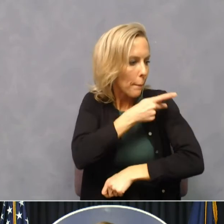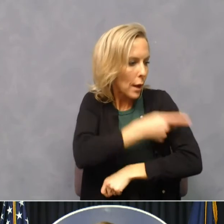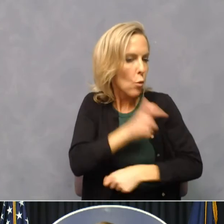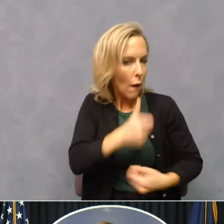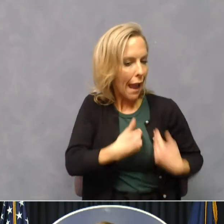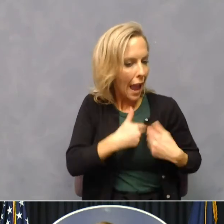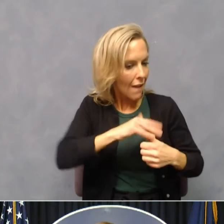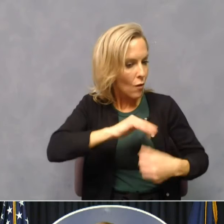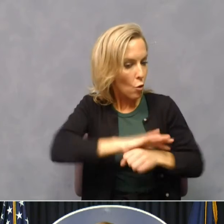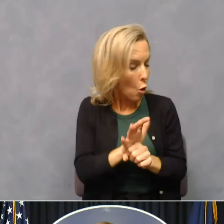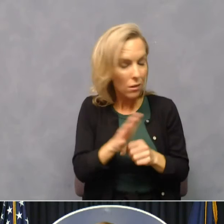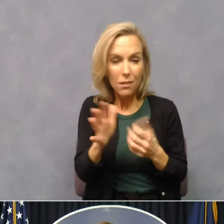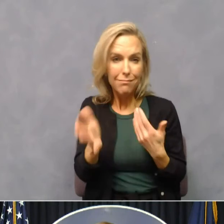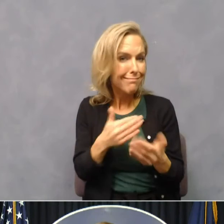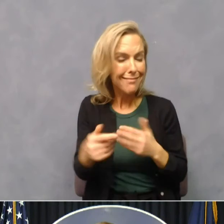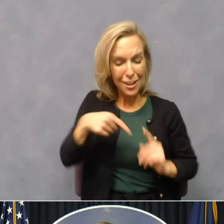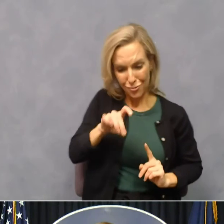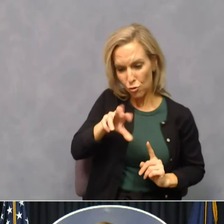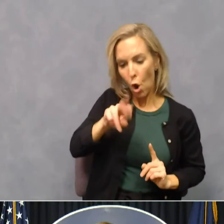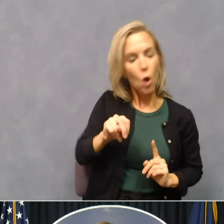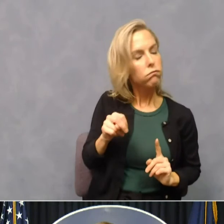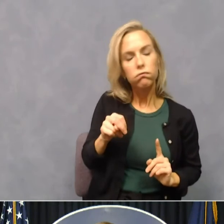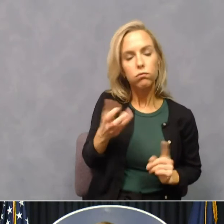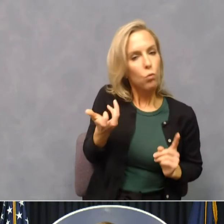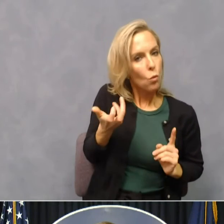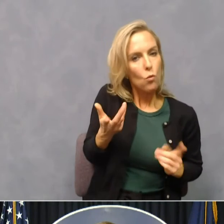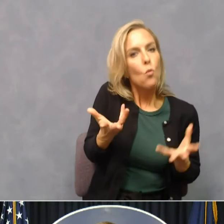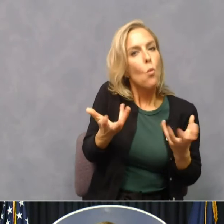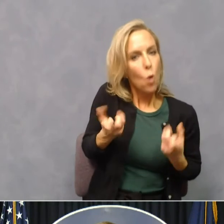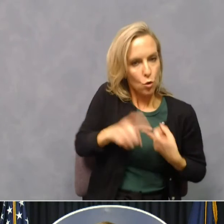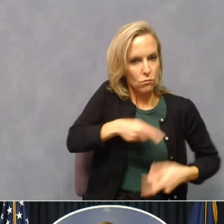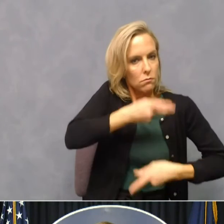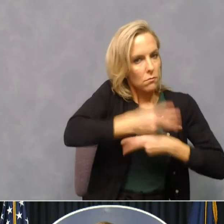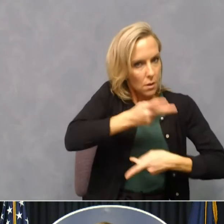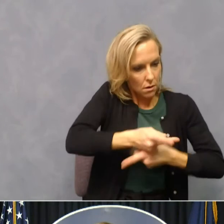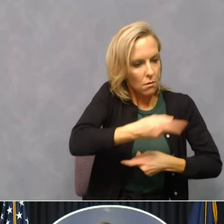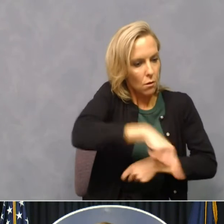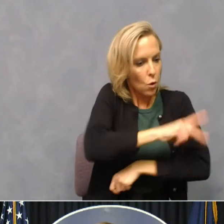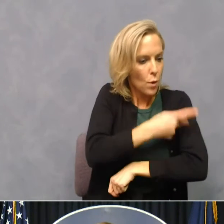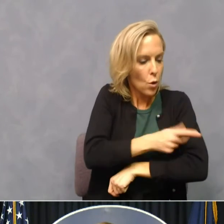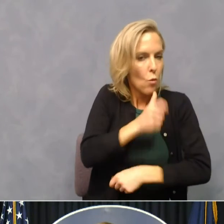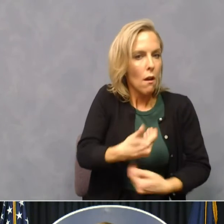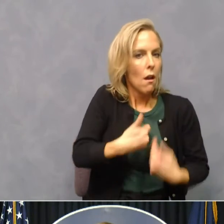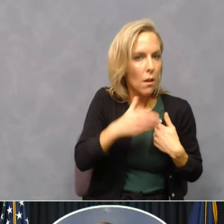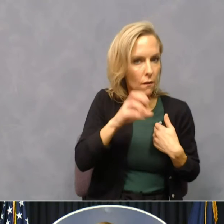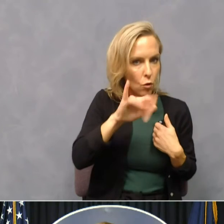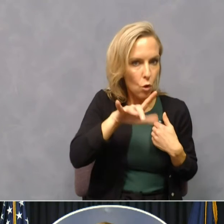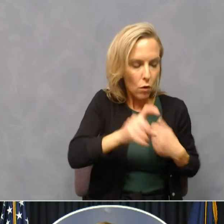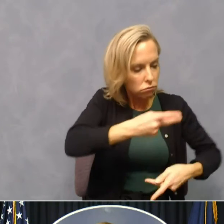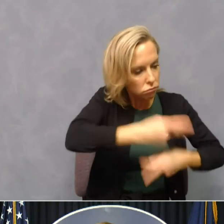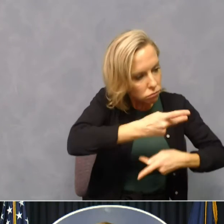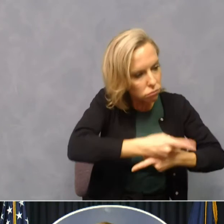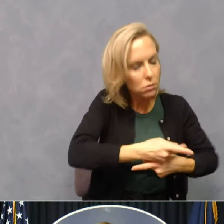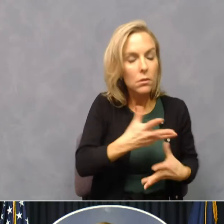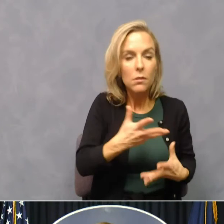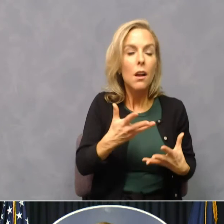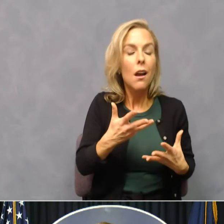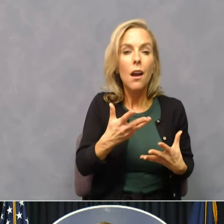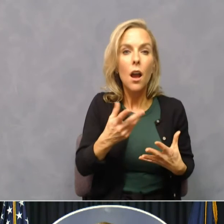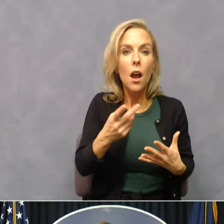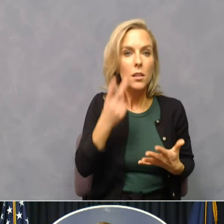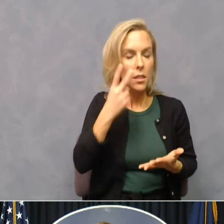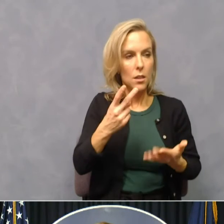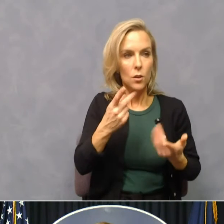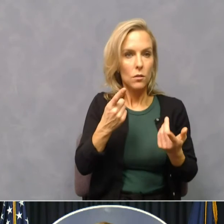nonetheless, Don just plowed through and saw patients and took care of them. The most admirable thing I can tell you about